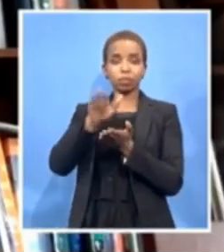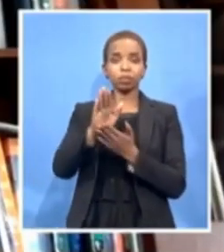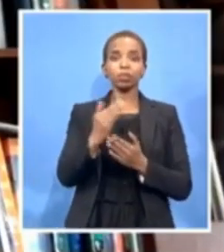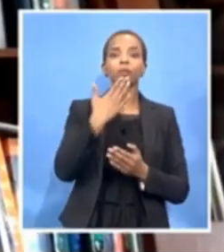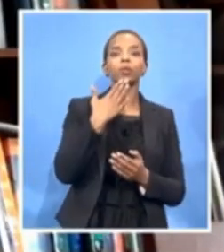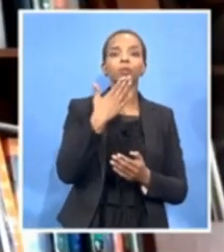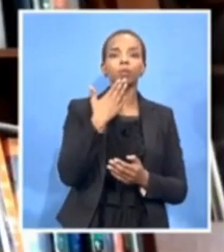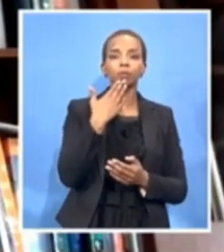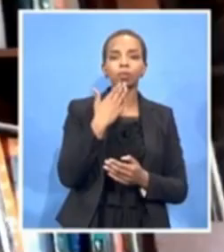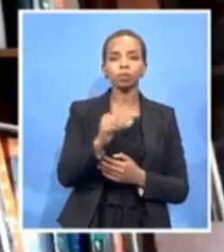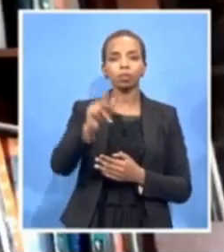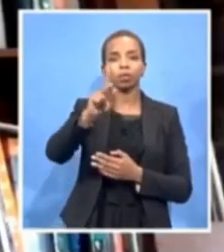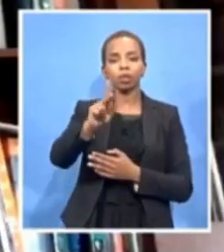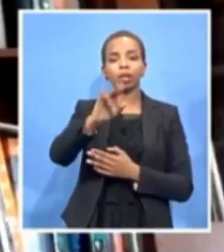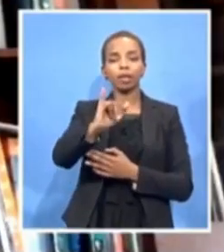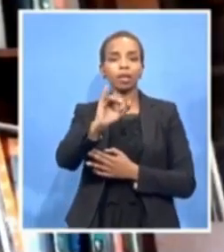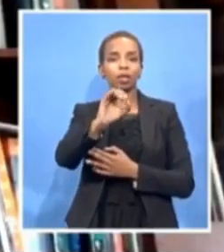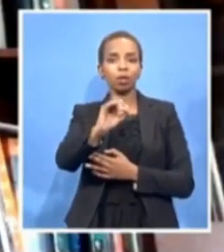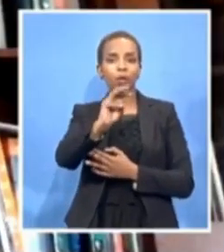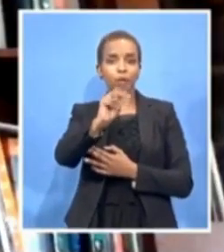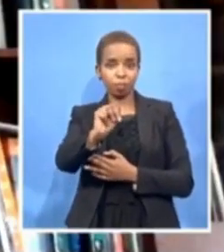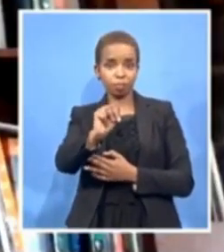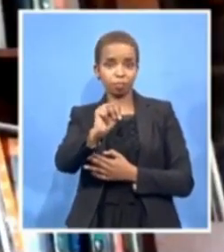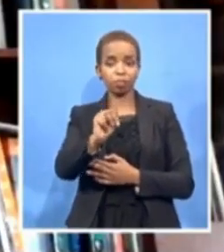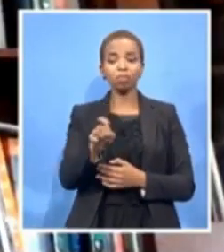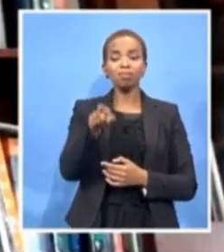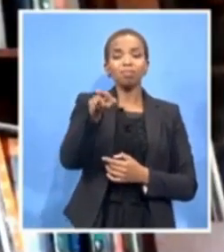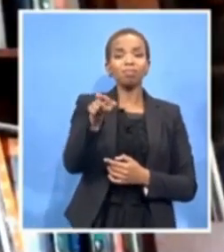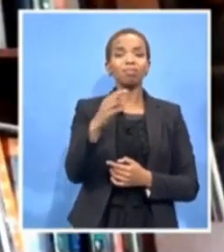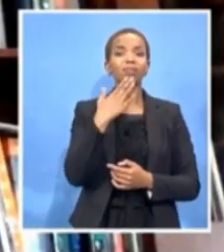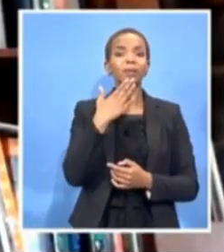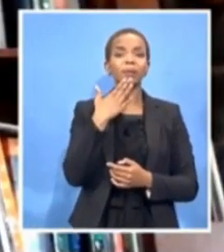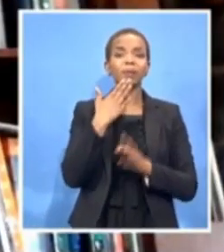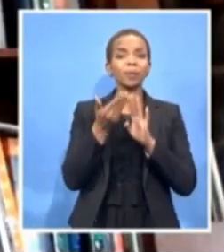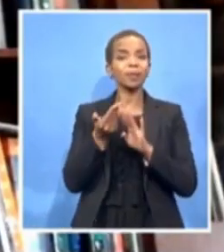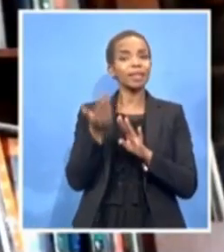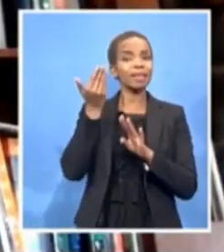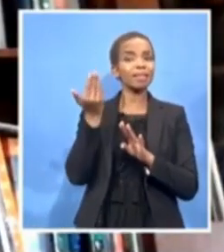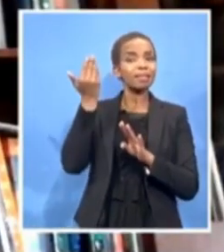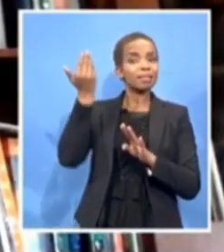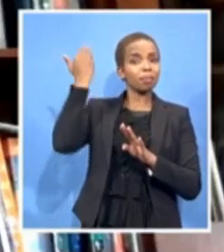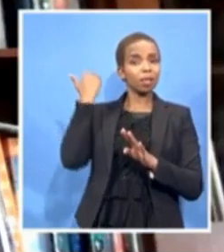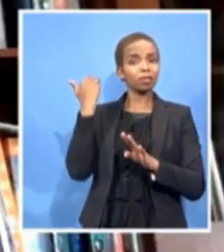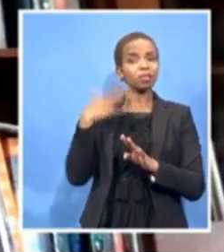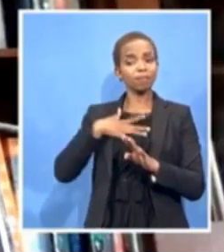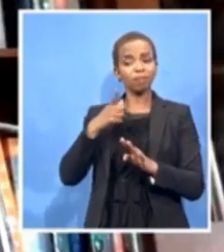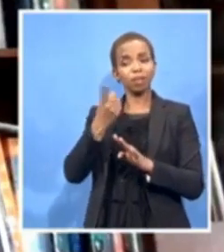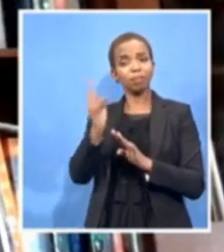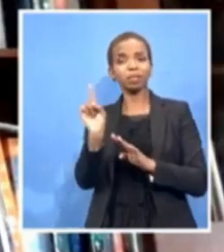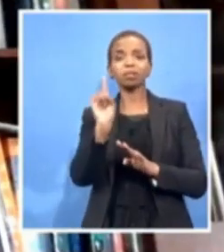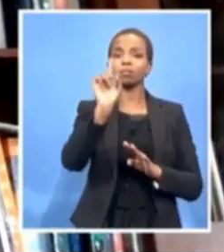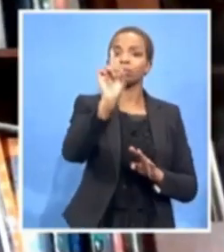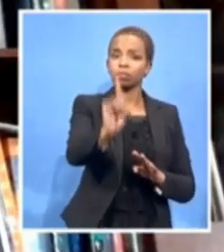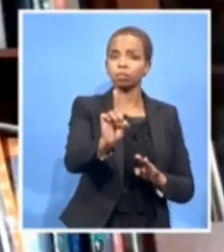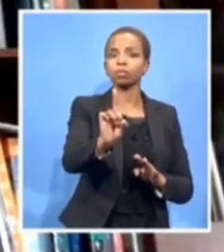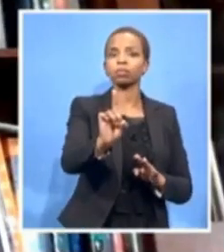who in the recent past has come out and made our position known against the French